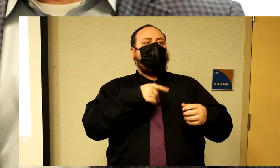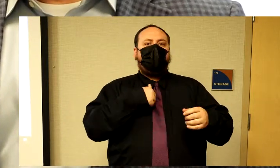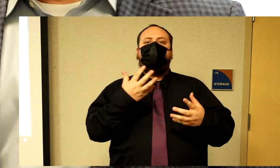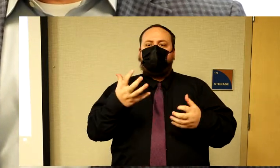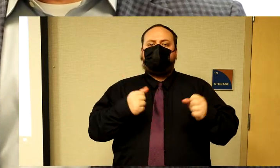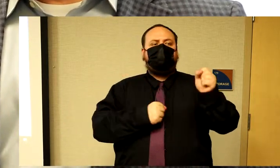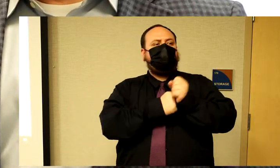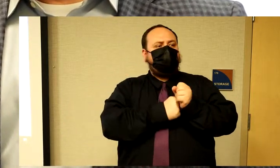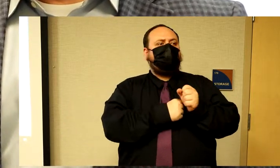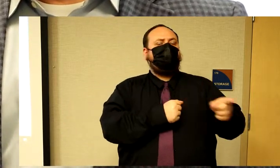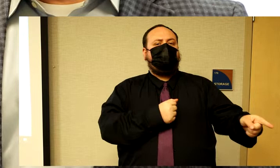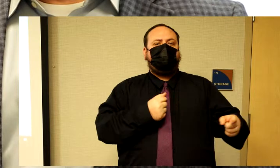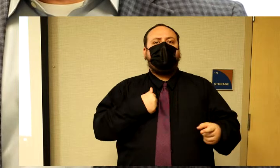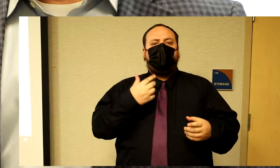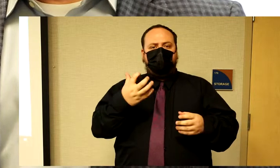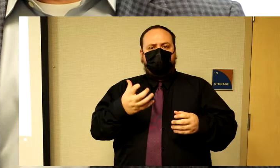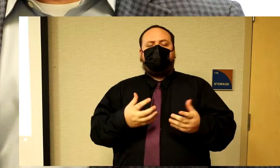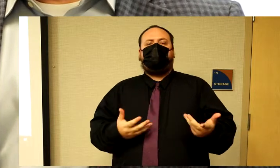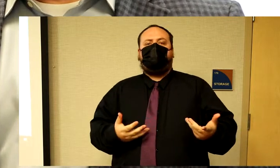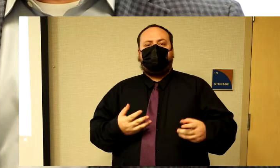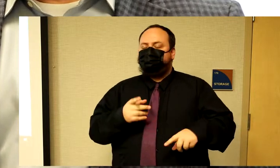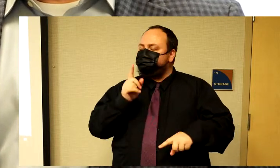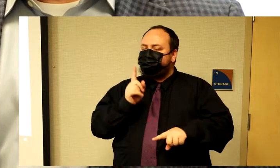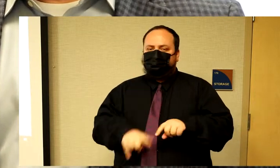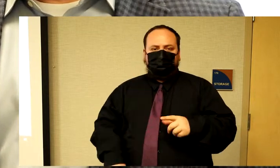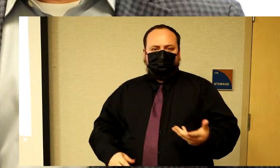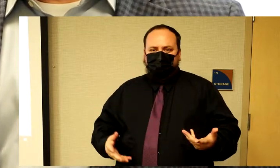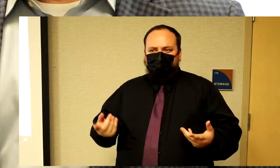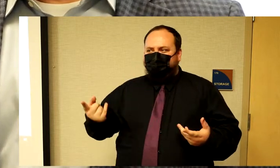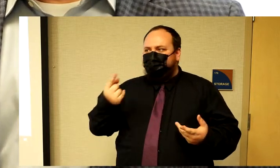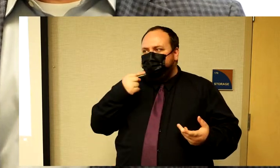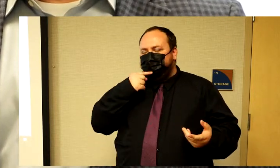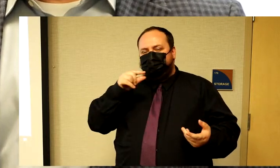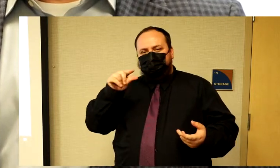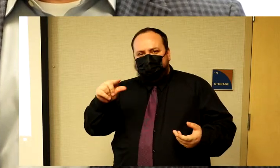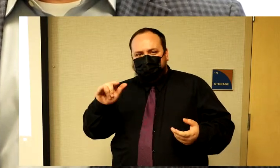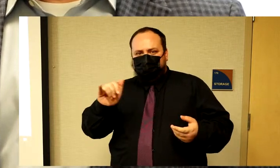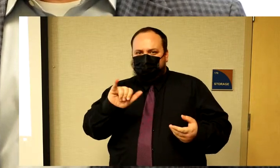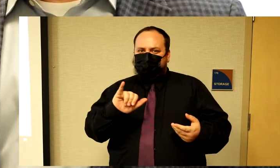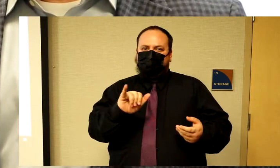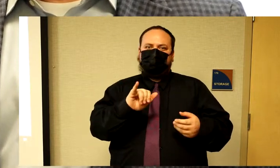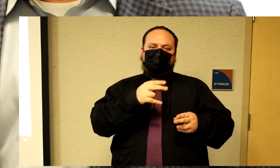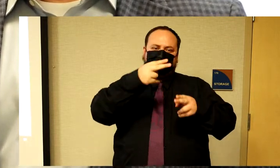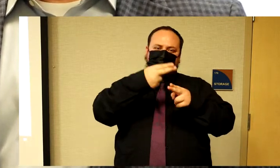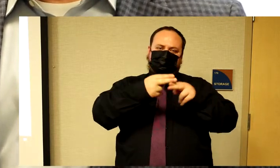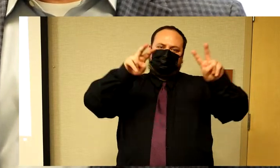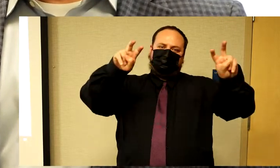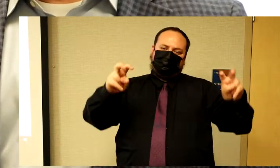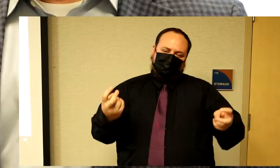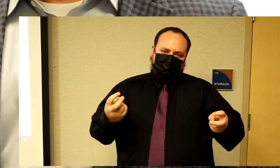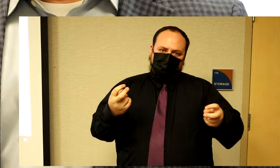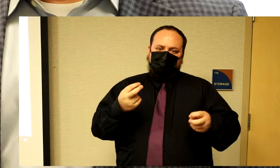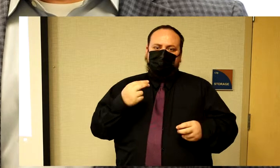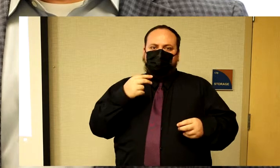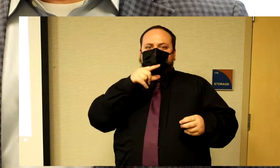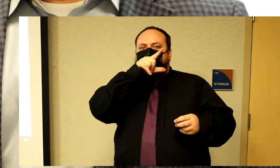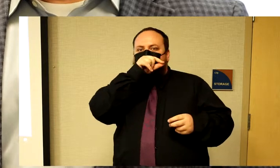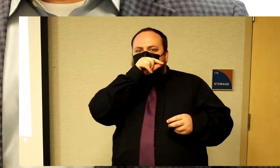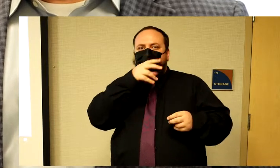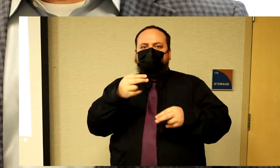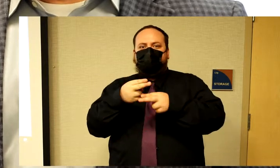community. So it's a little bit of a chicken and an egg situation. Right.